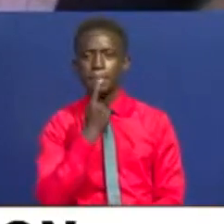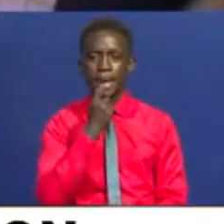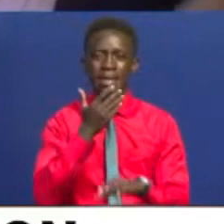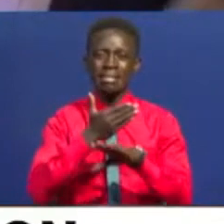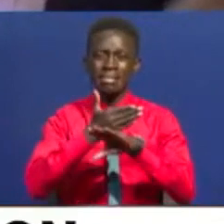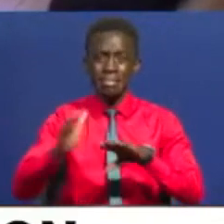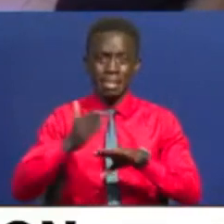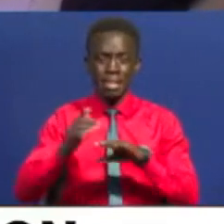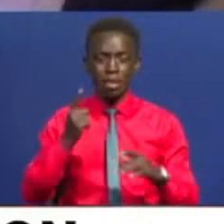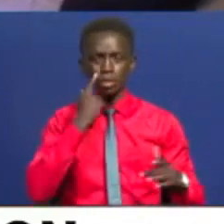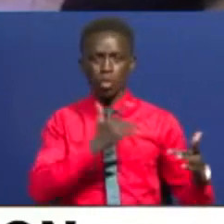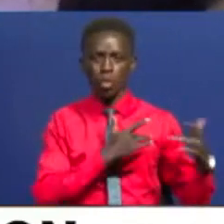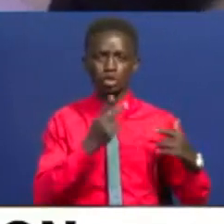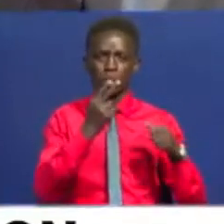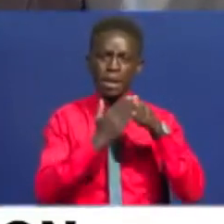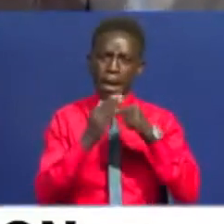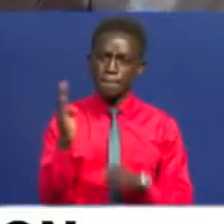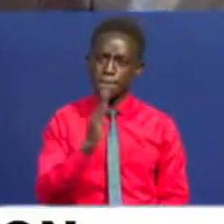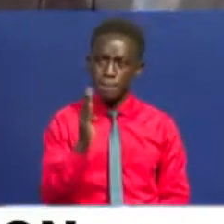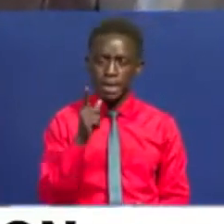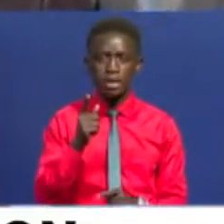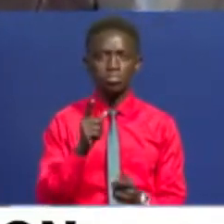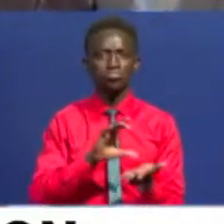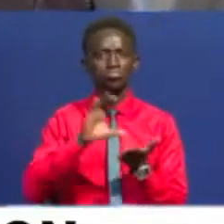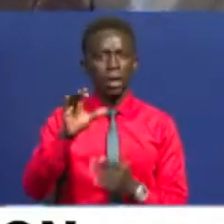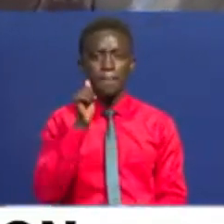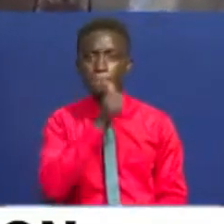the 29 billion shillings debt owed to private health facilities